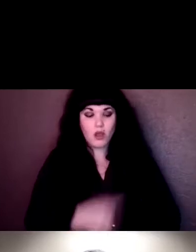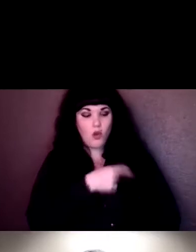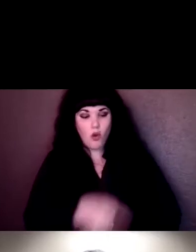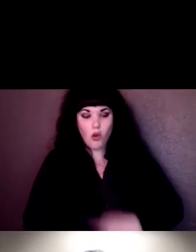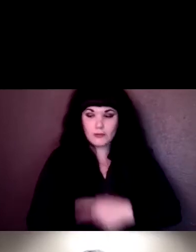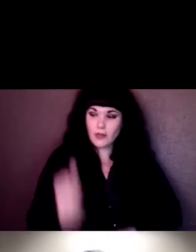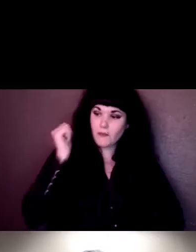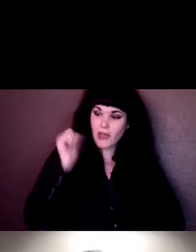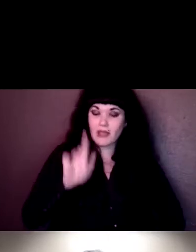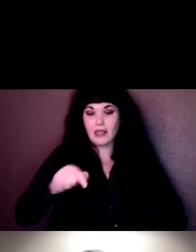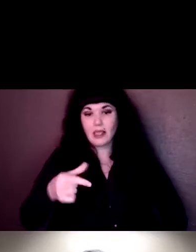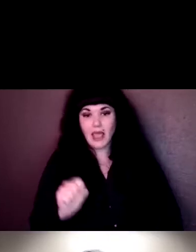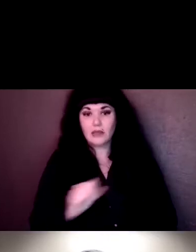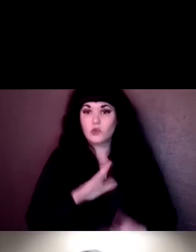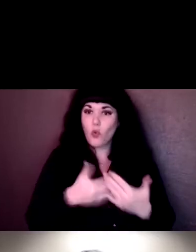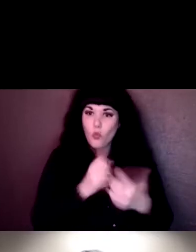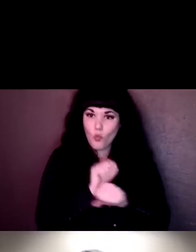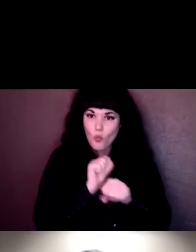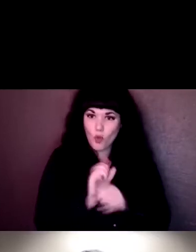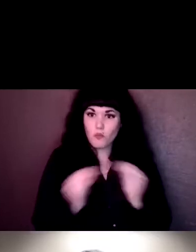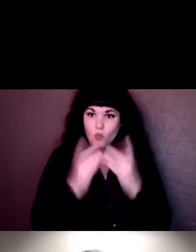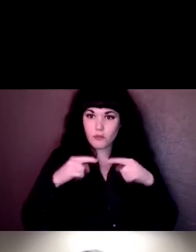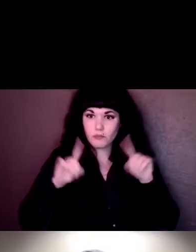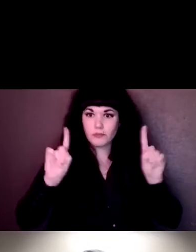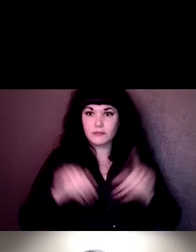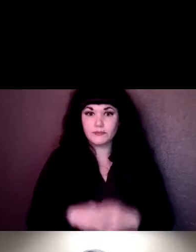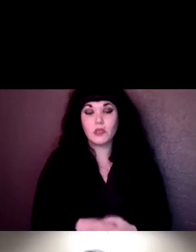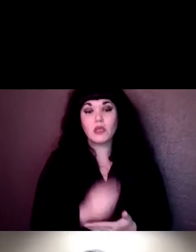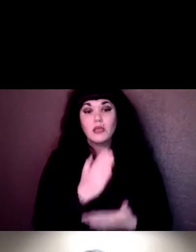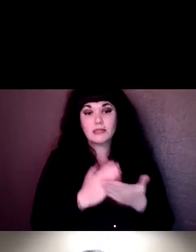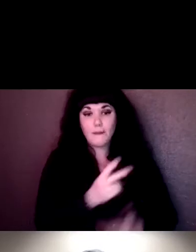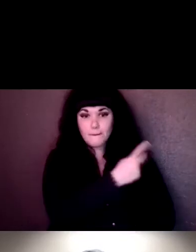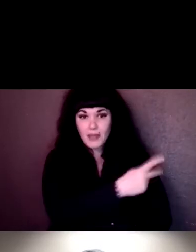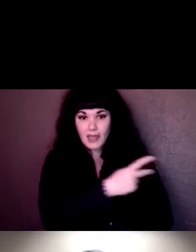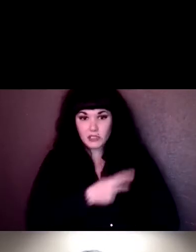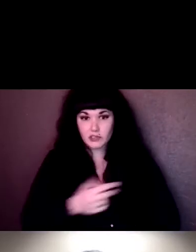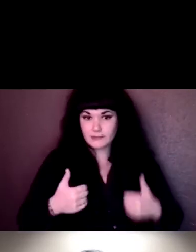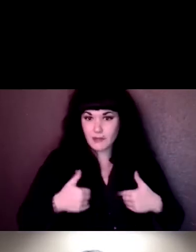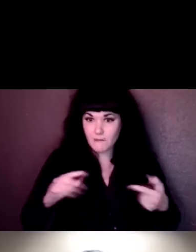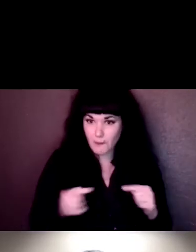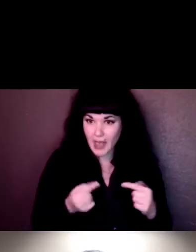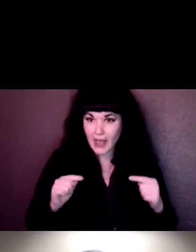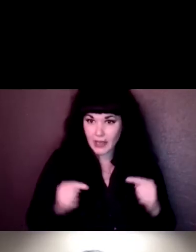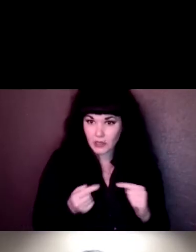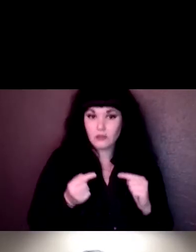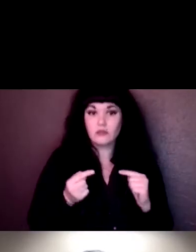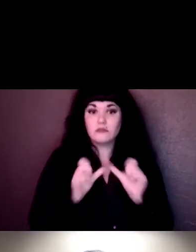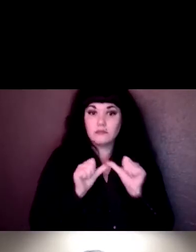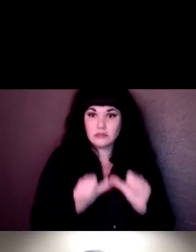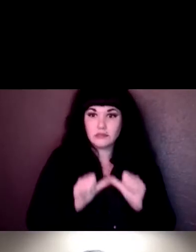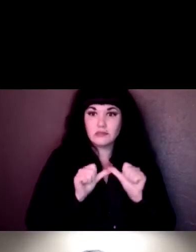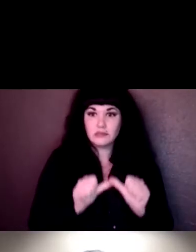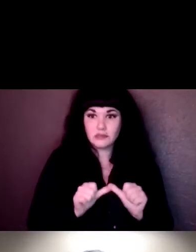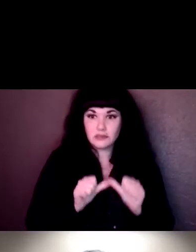better. Some of our patients will be afflicted with pain, and that is